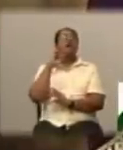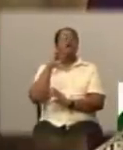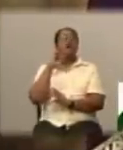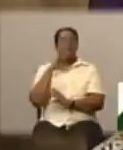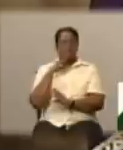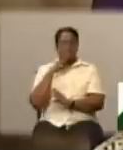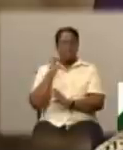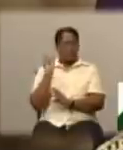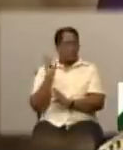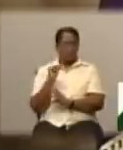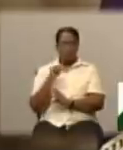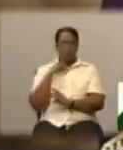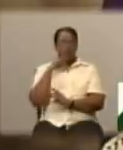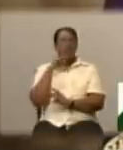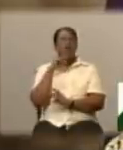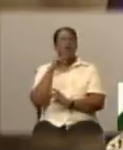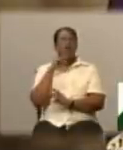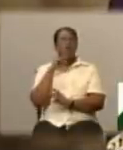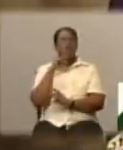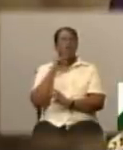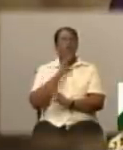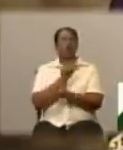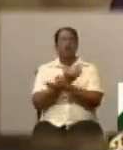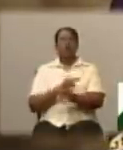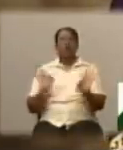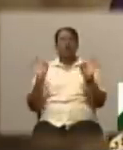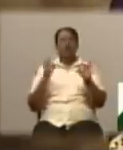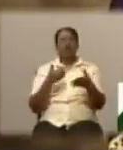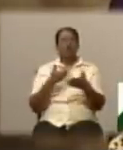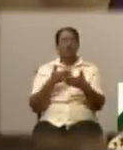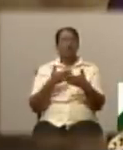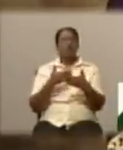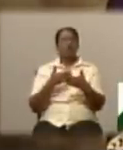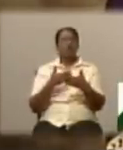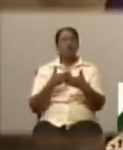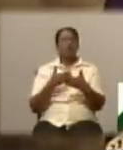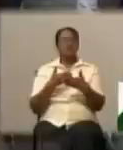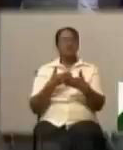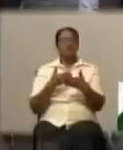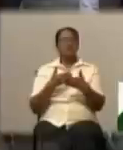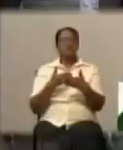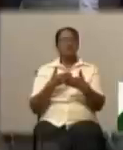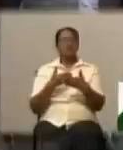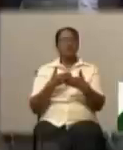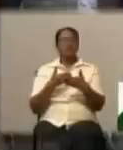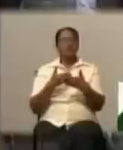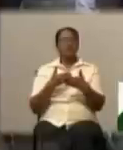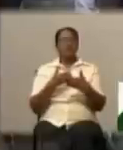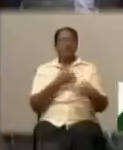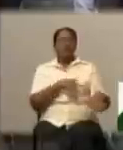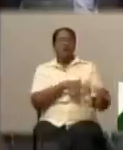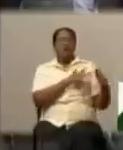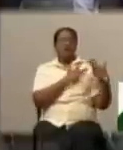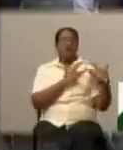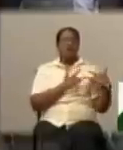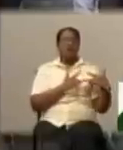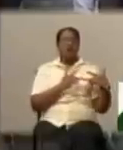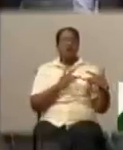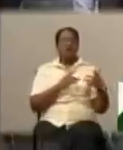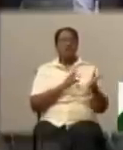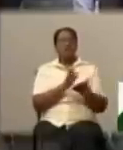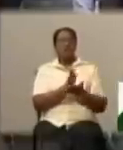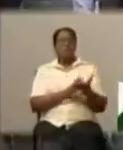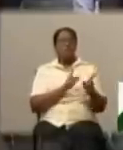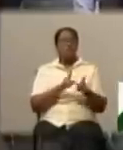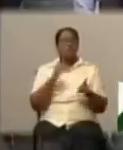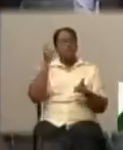Watch yourselves, or your hearts will be coarsened with debauchery and drunkenness and the cares